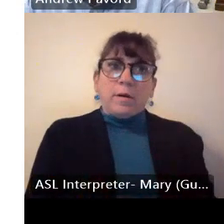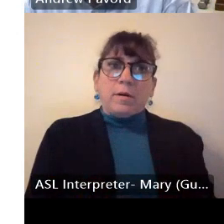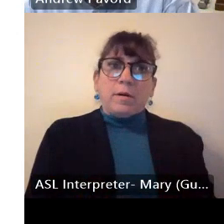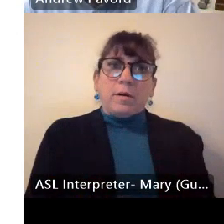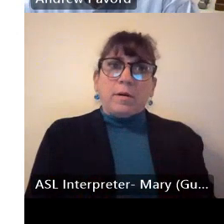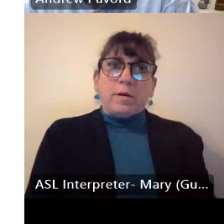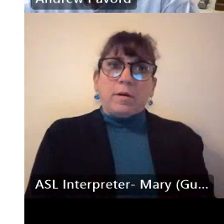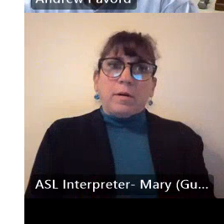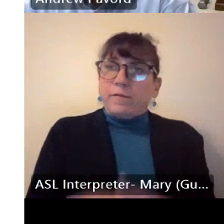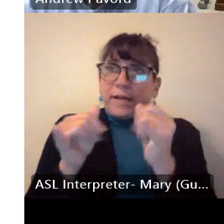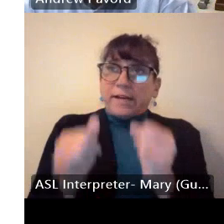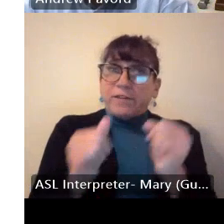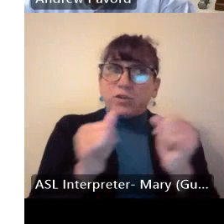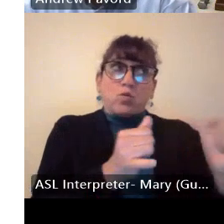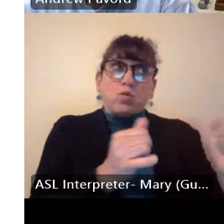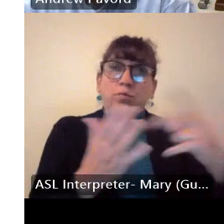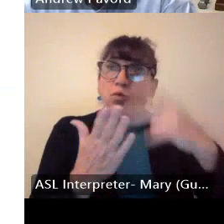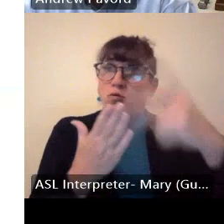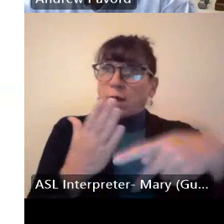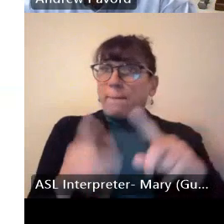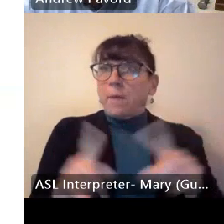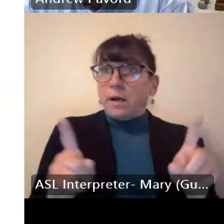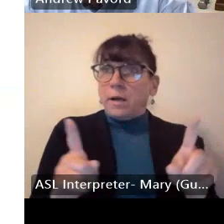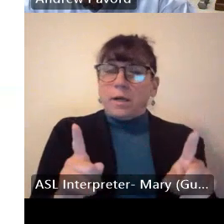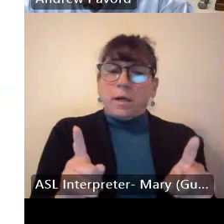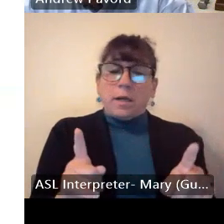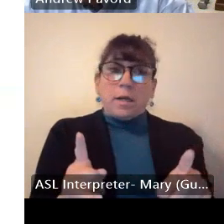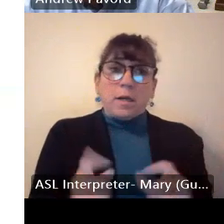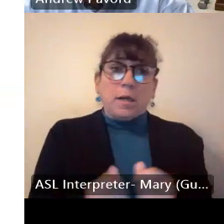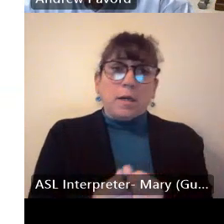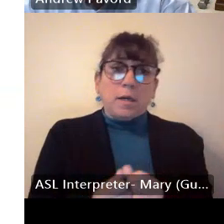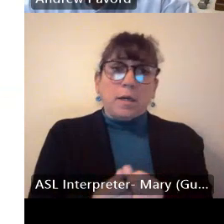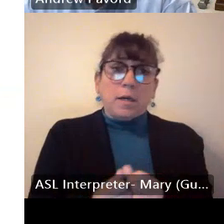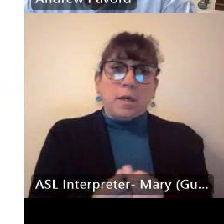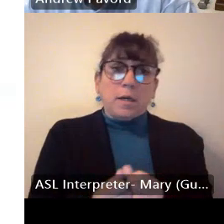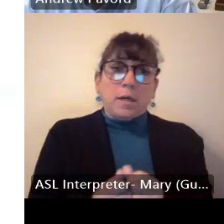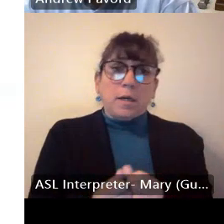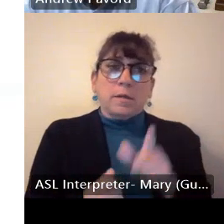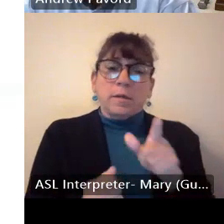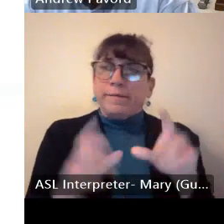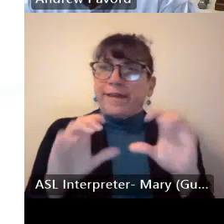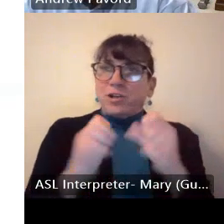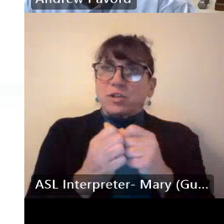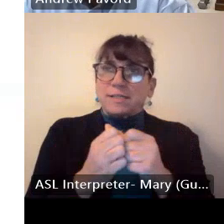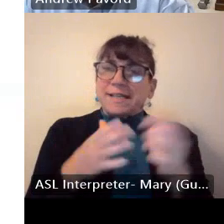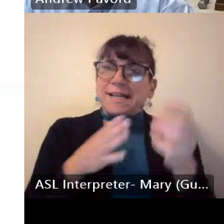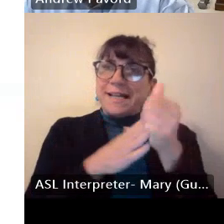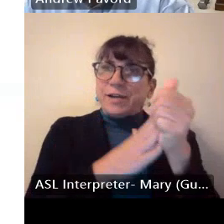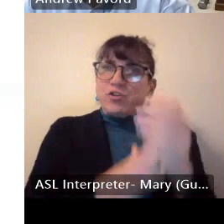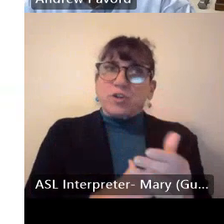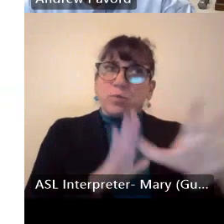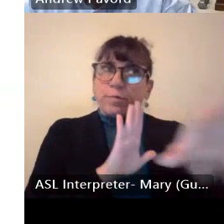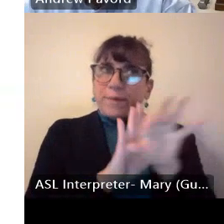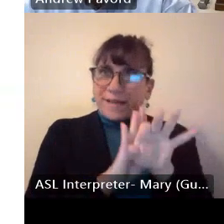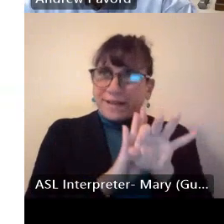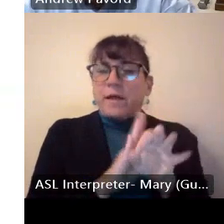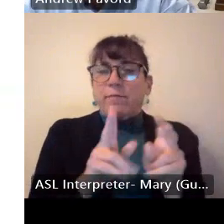for an individual program, but you should choose your agency leadership will choose those very